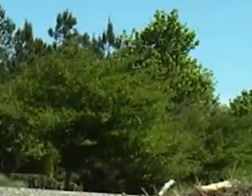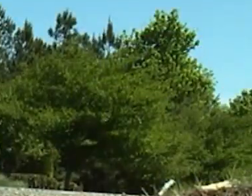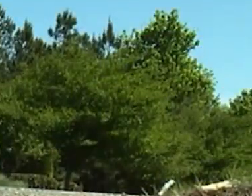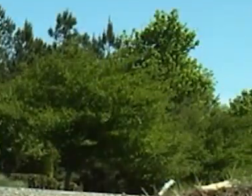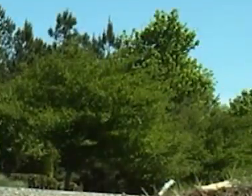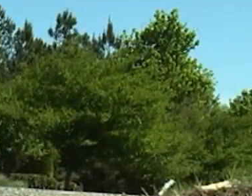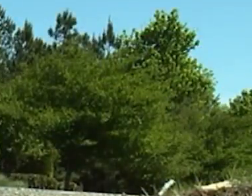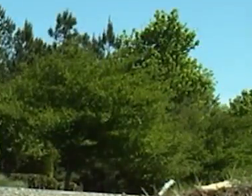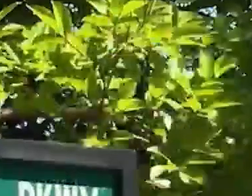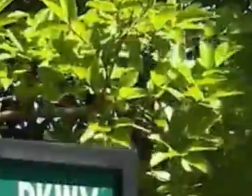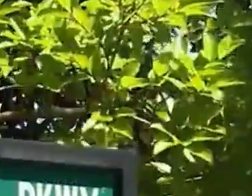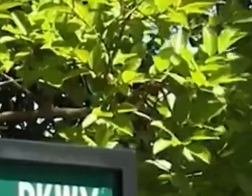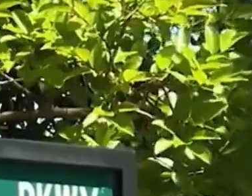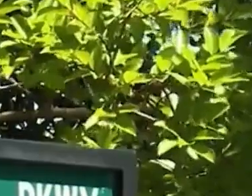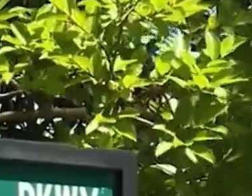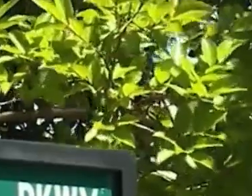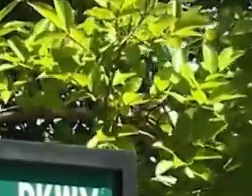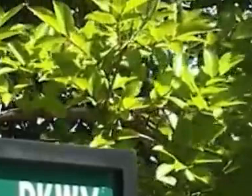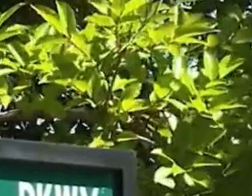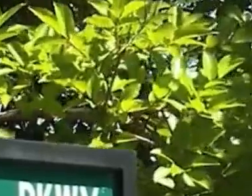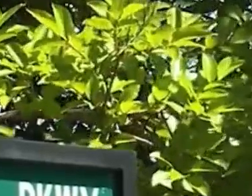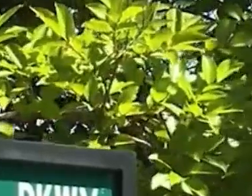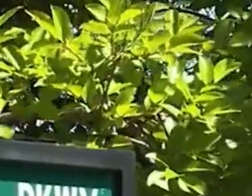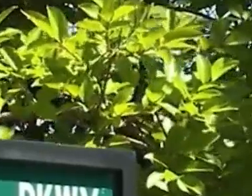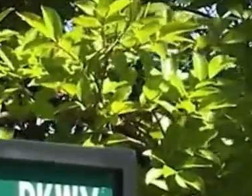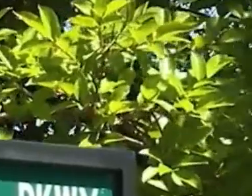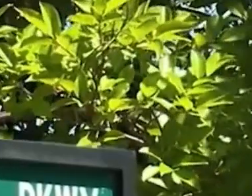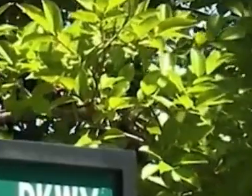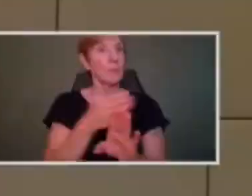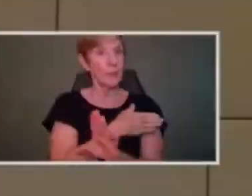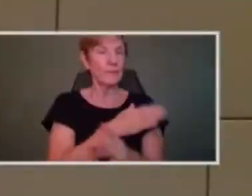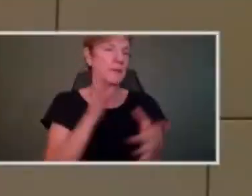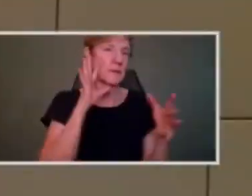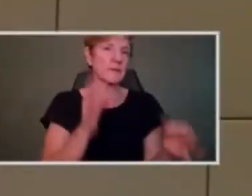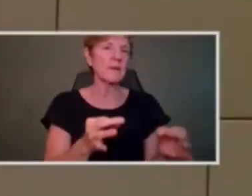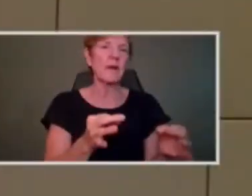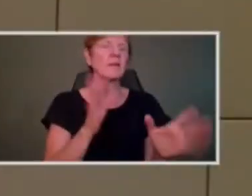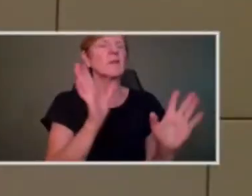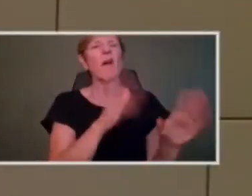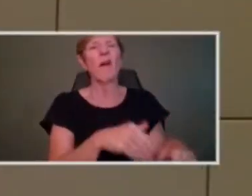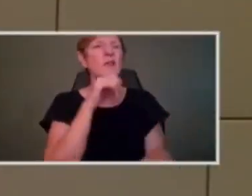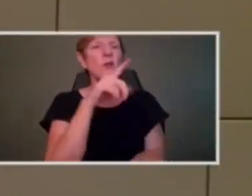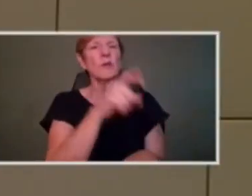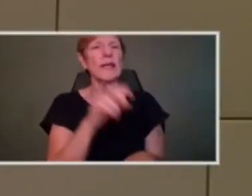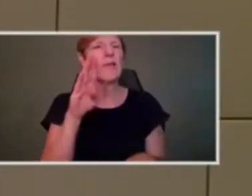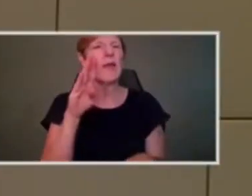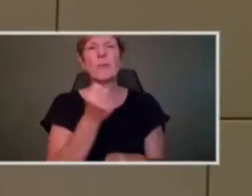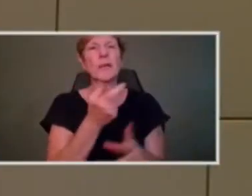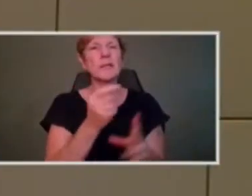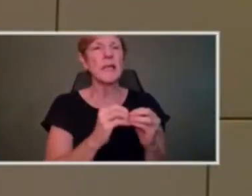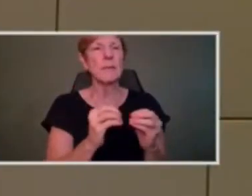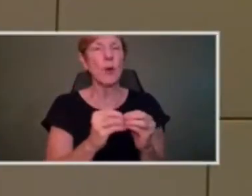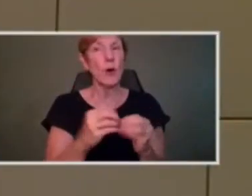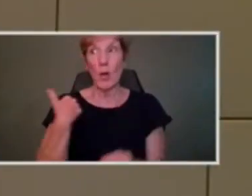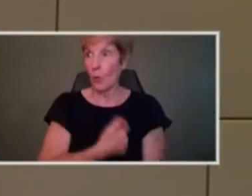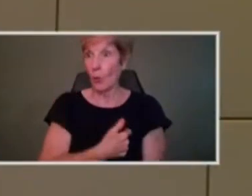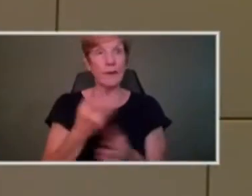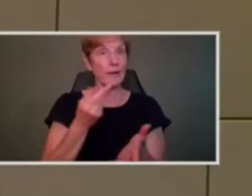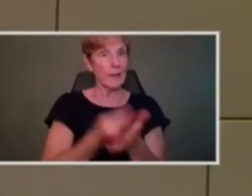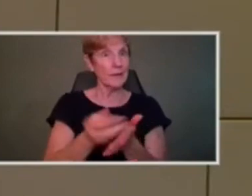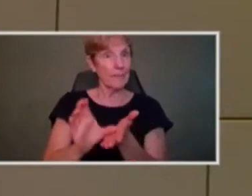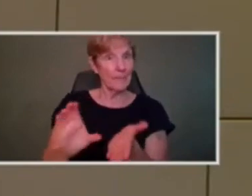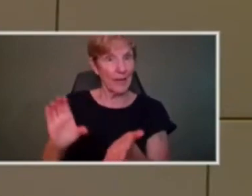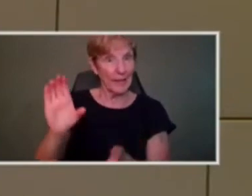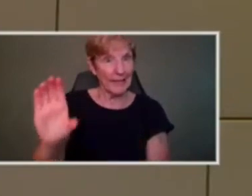responsibility. One example is Grand Palisades Parkway. We're saying that we are going to consider putting money aside to go in